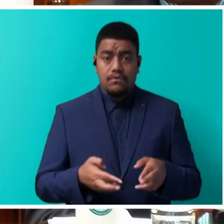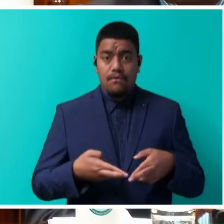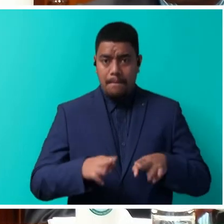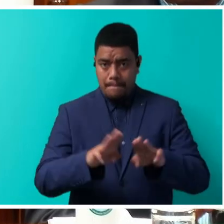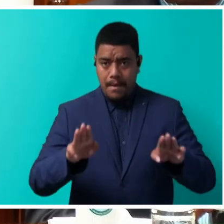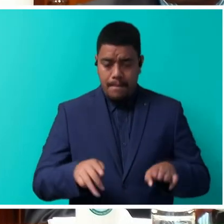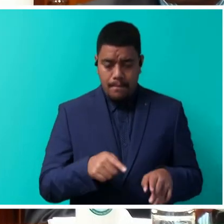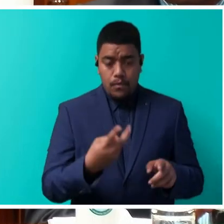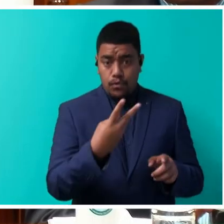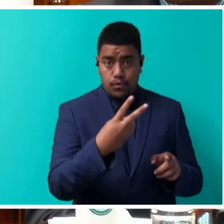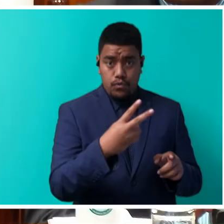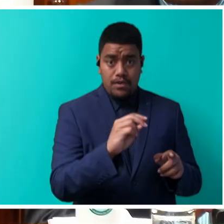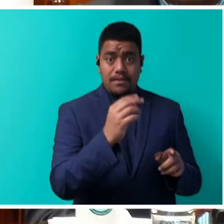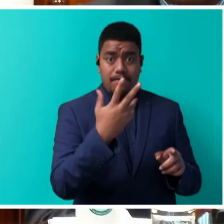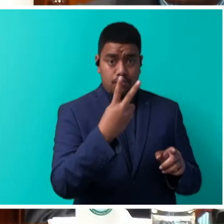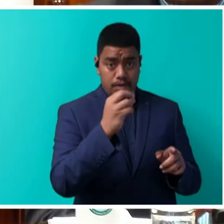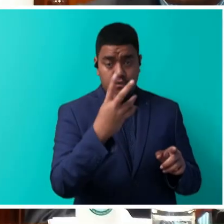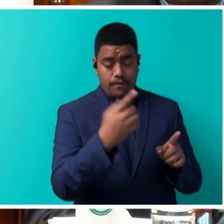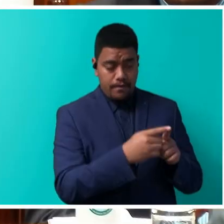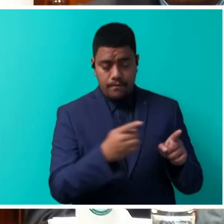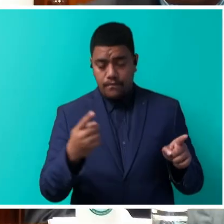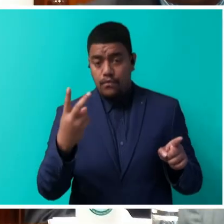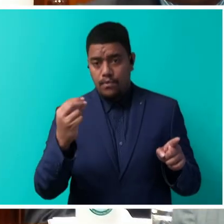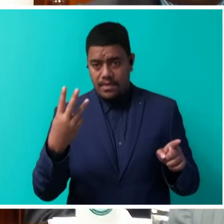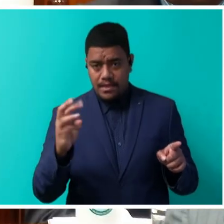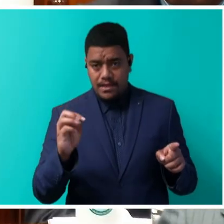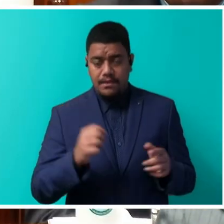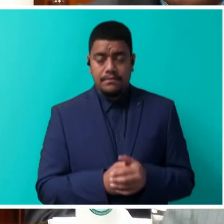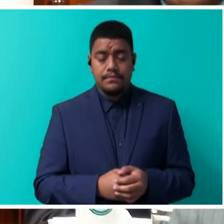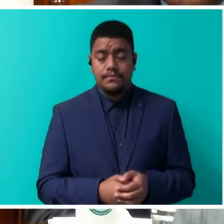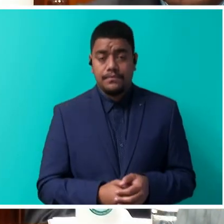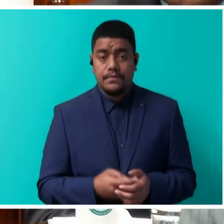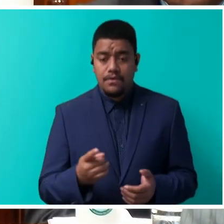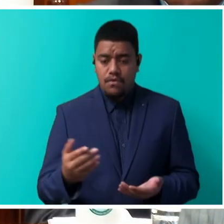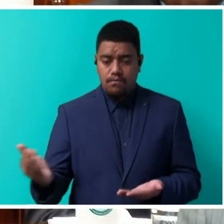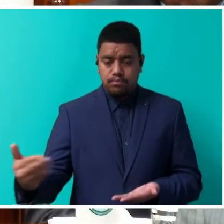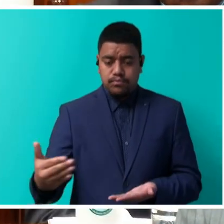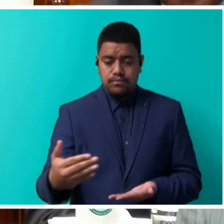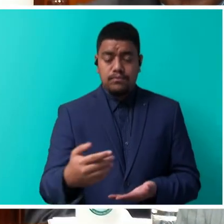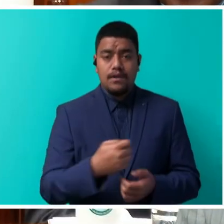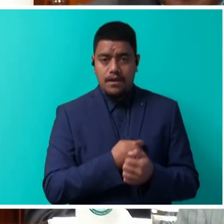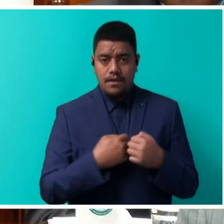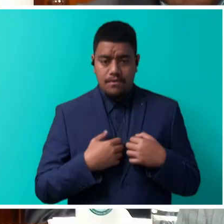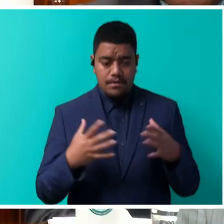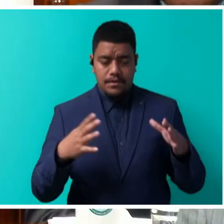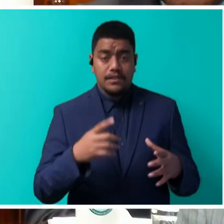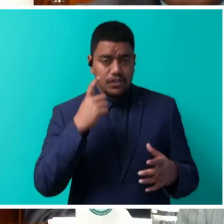to 2030, endorsed by Cabinet and owned collectively by our justice sector